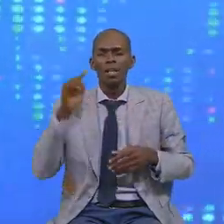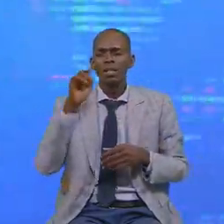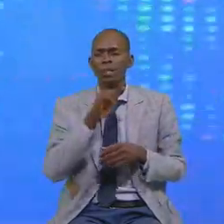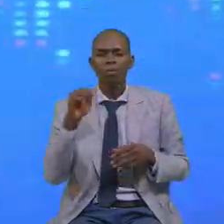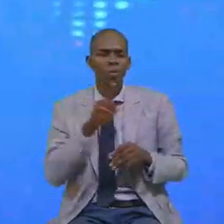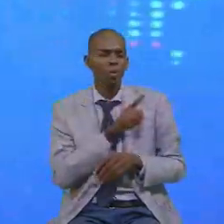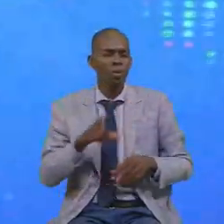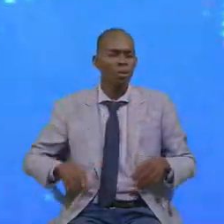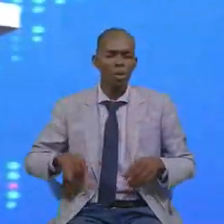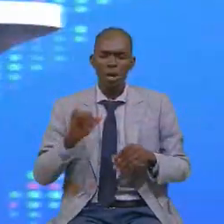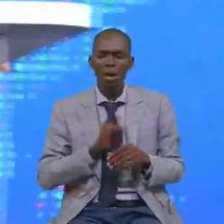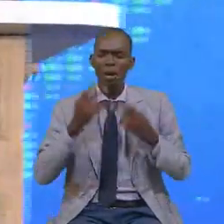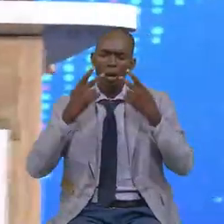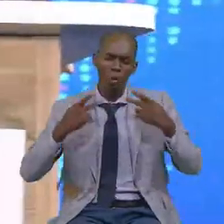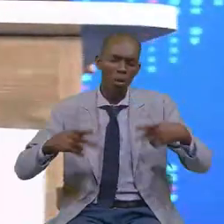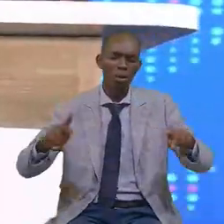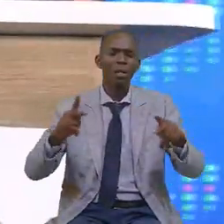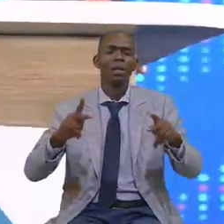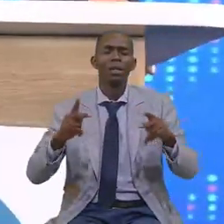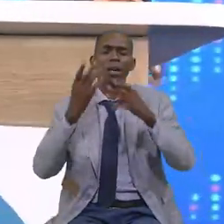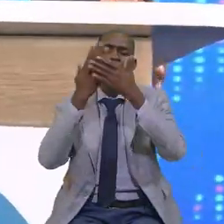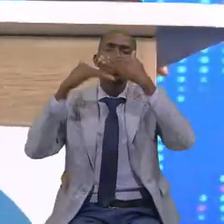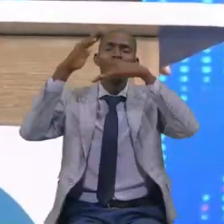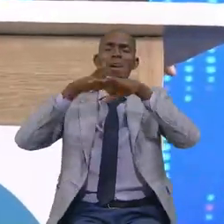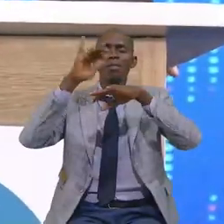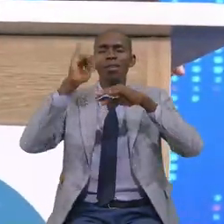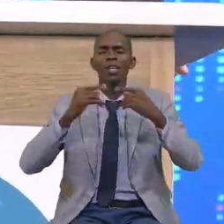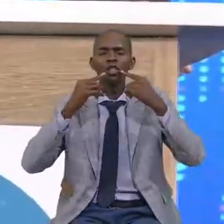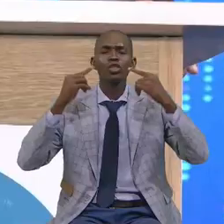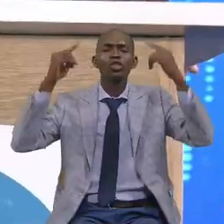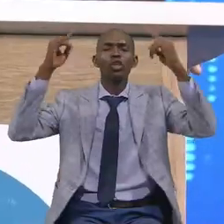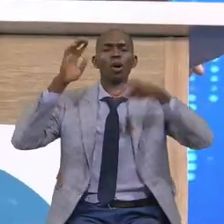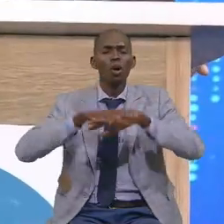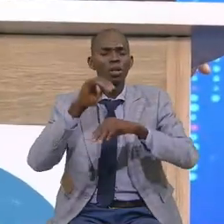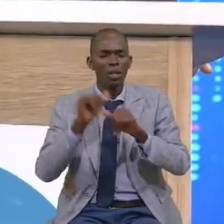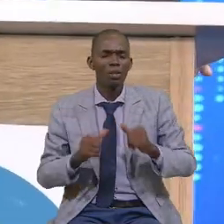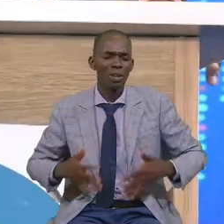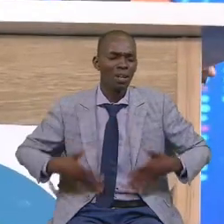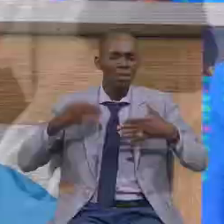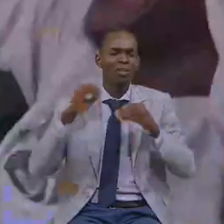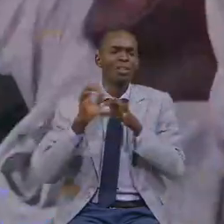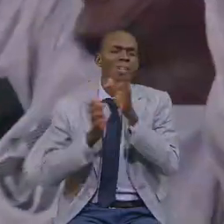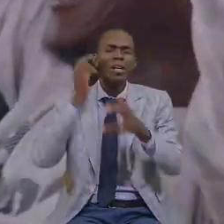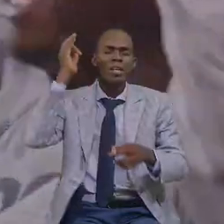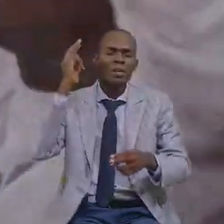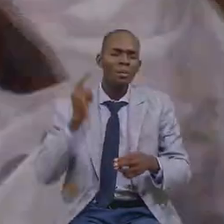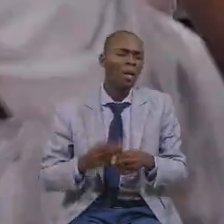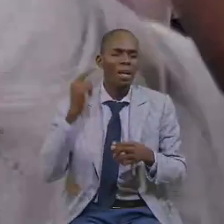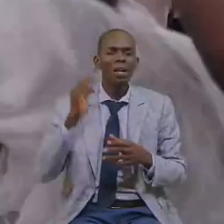I pronounce heavenly success on every life in Jesus' name.